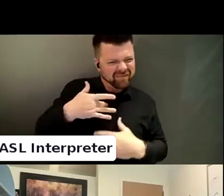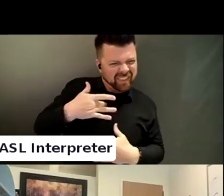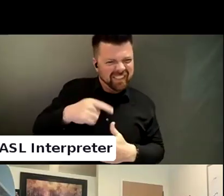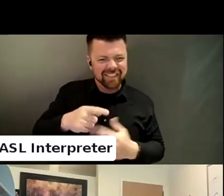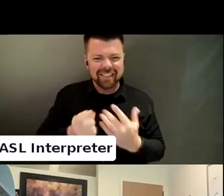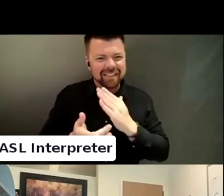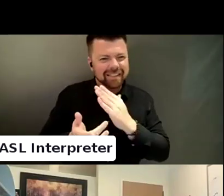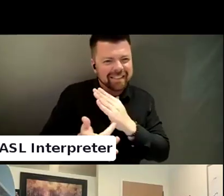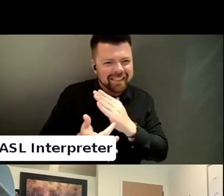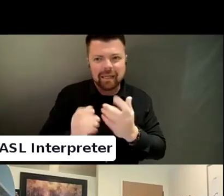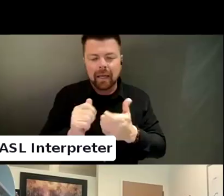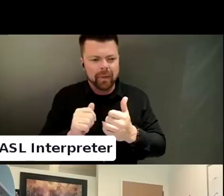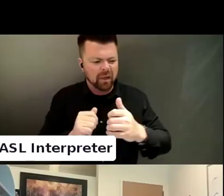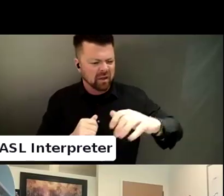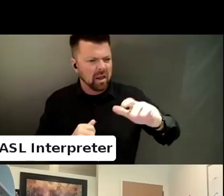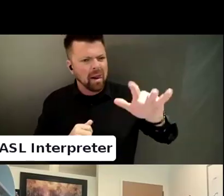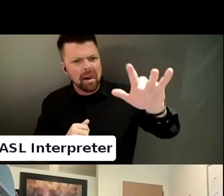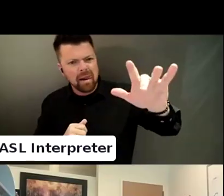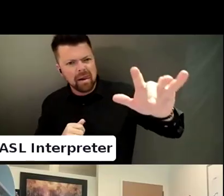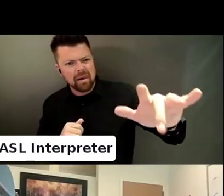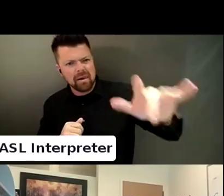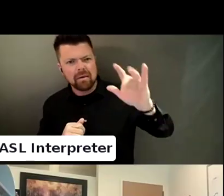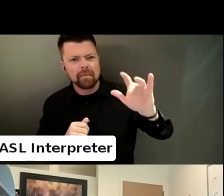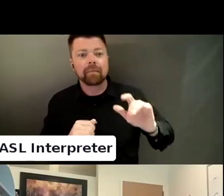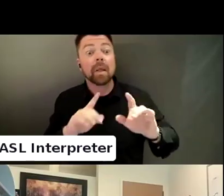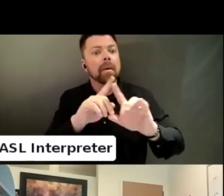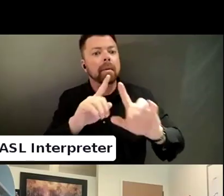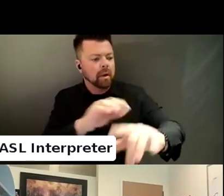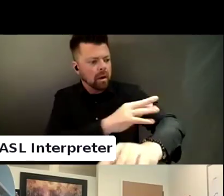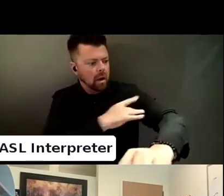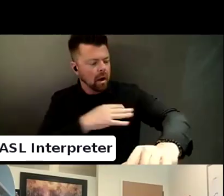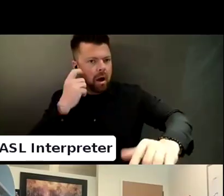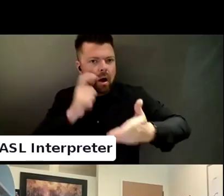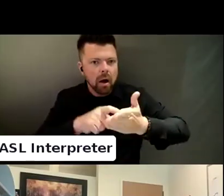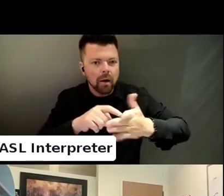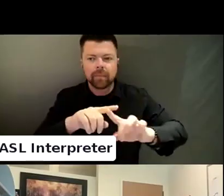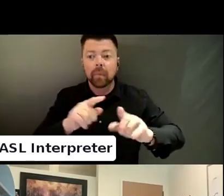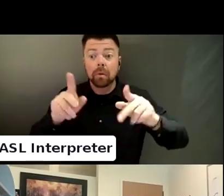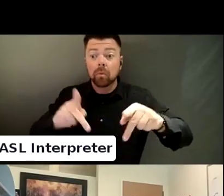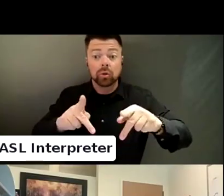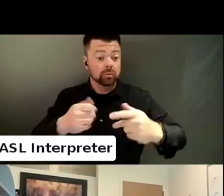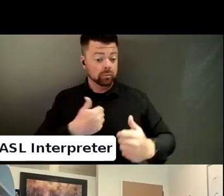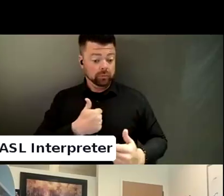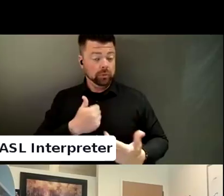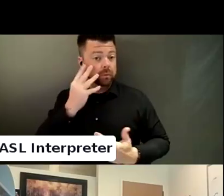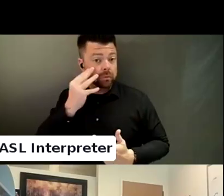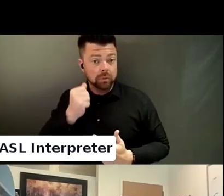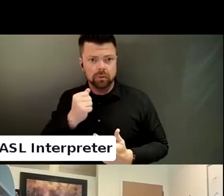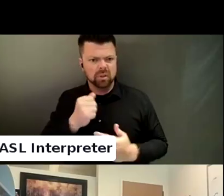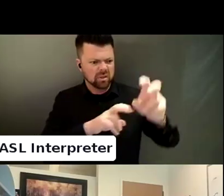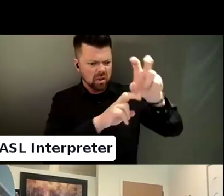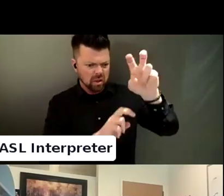of how we can reach out and touch. But I just wanted to add to his description, from a person living with a spinal cord injury, what does that